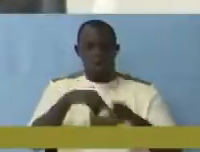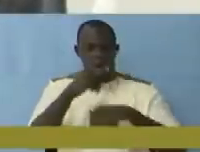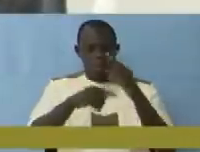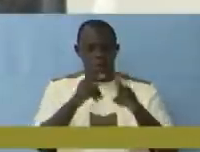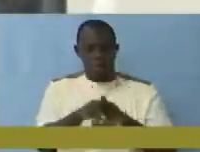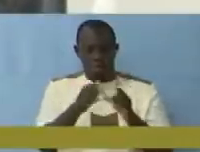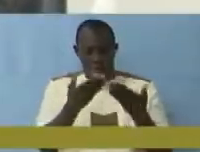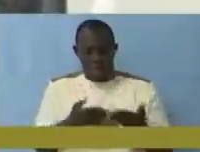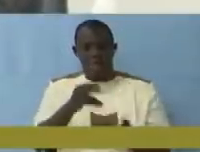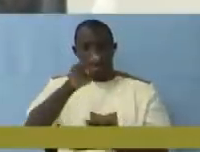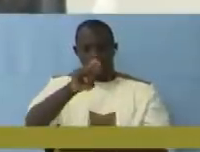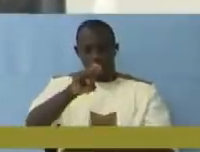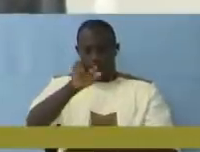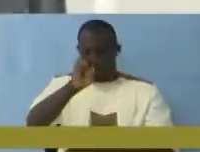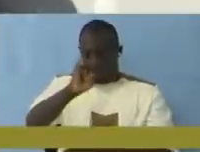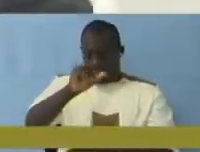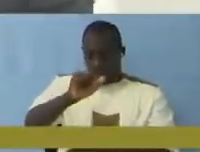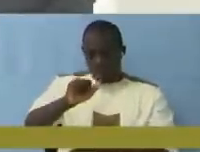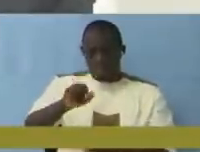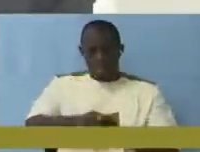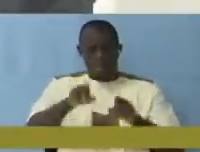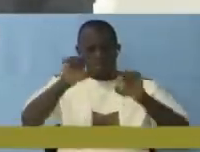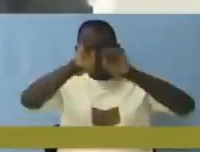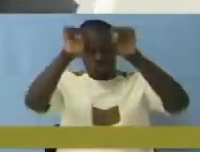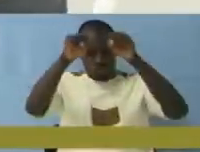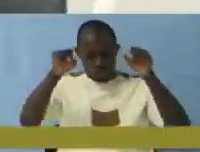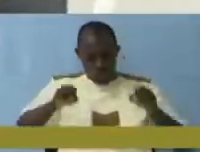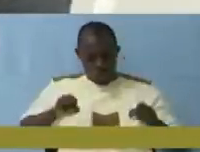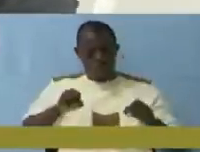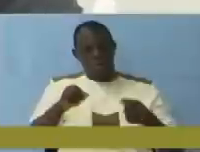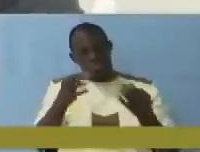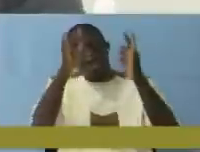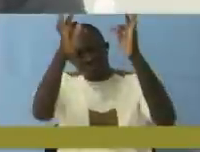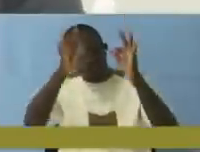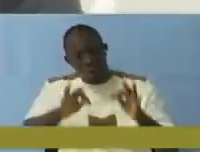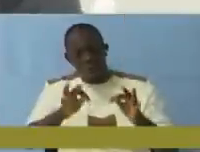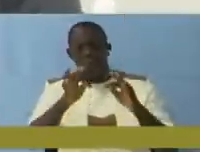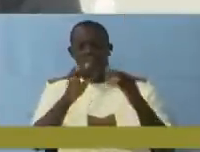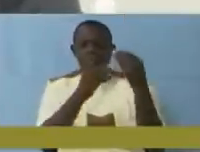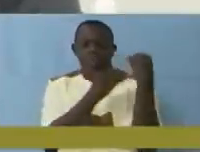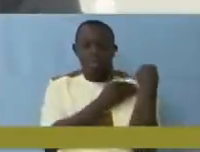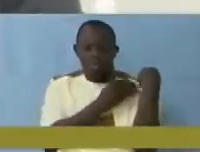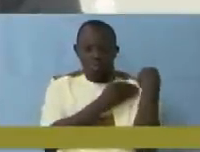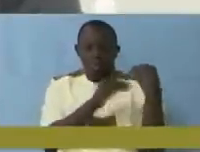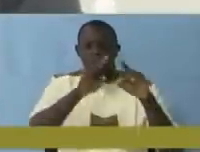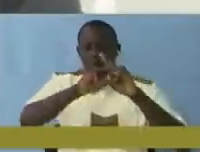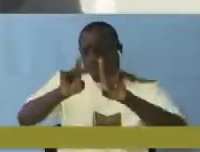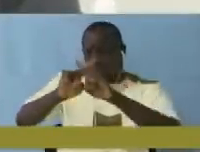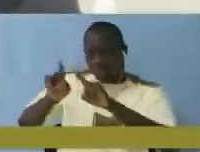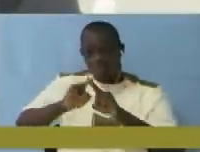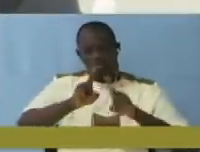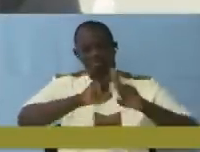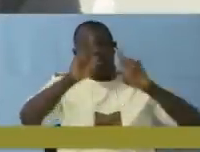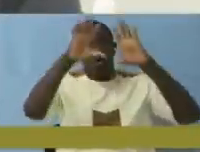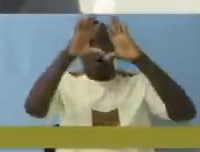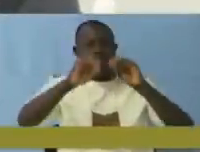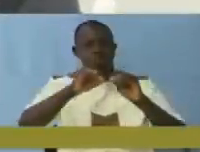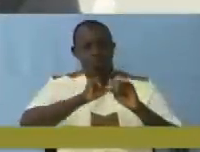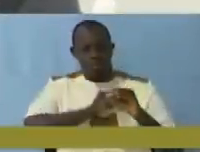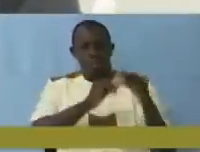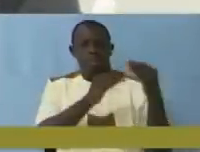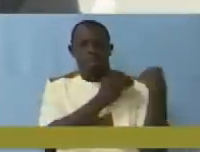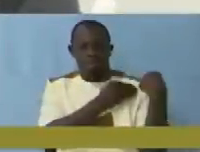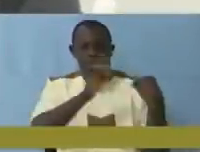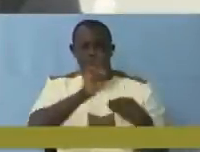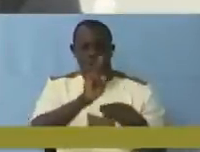the NIA and the responsibilities and competencies of the various units. silang afanya bang NIA la lo ila do dingirani